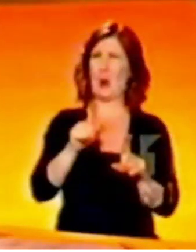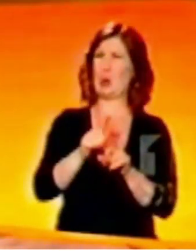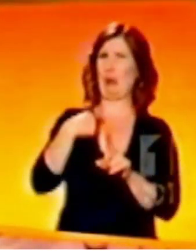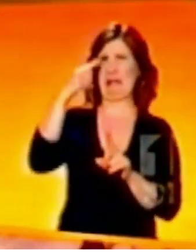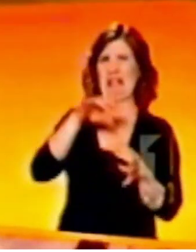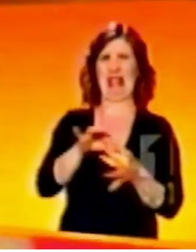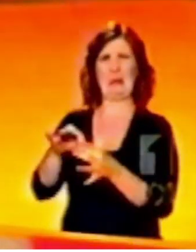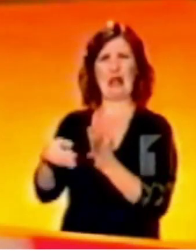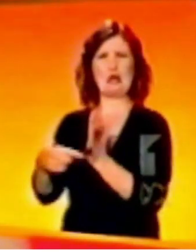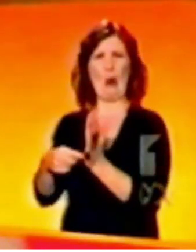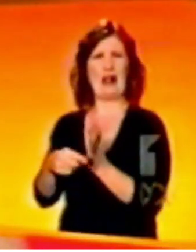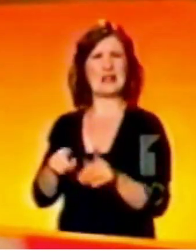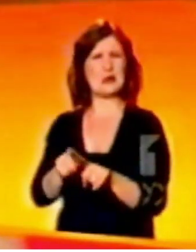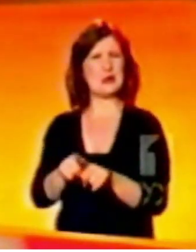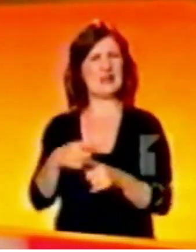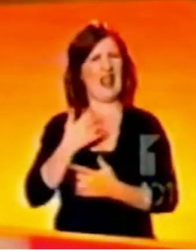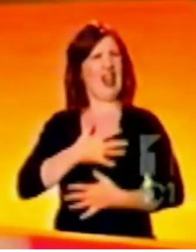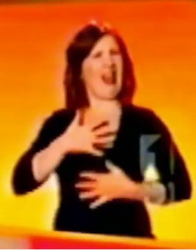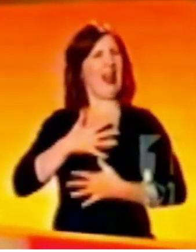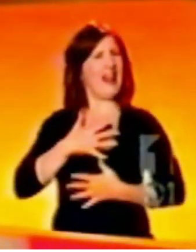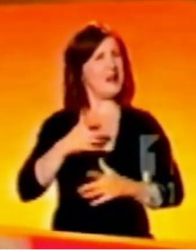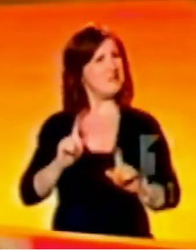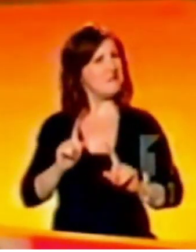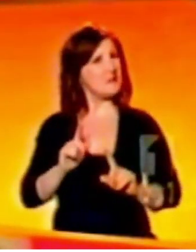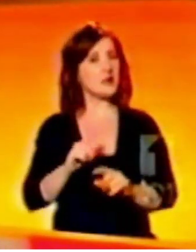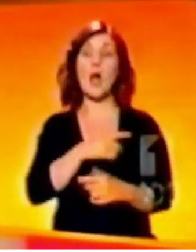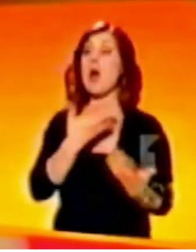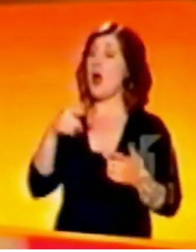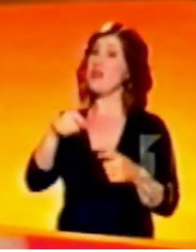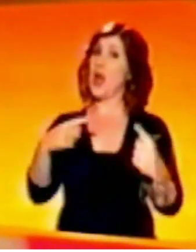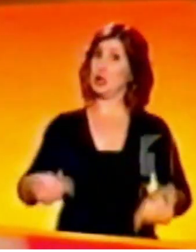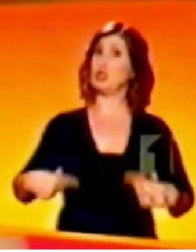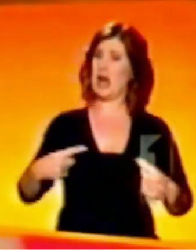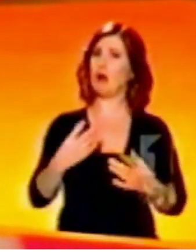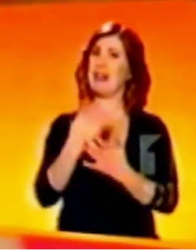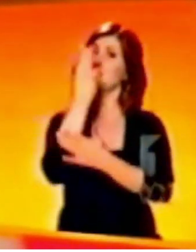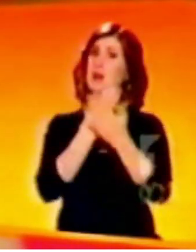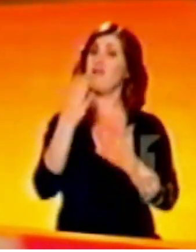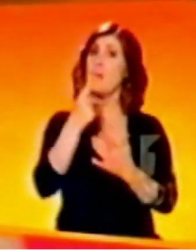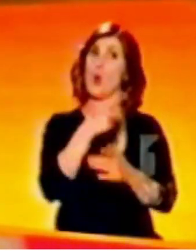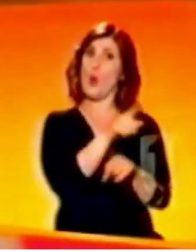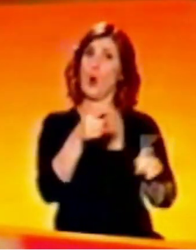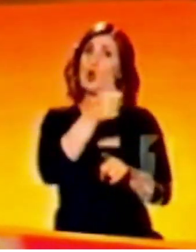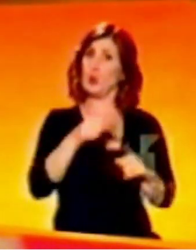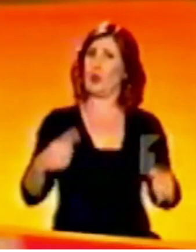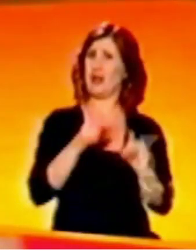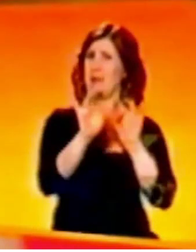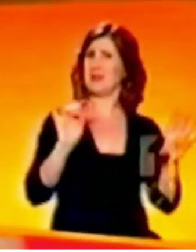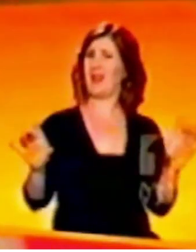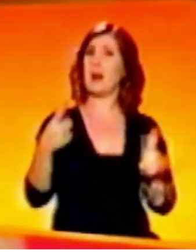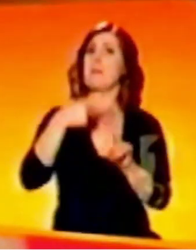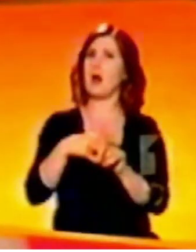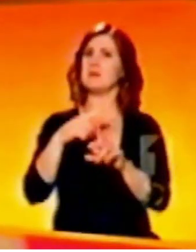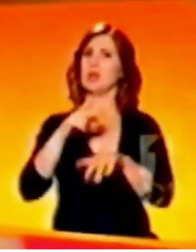toiletries? That chair had been designed by user and had been designed by doctors. We even went through a great lengthy